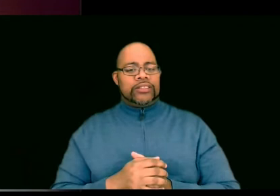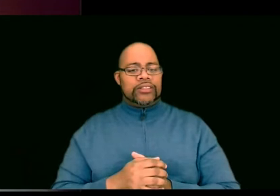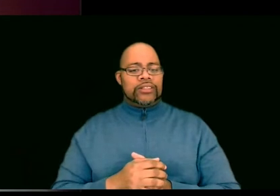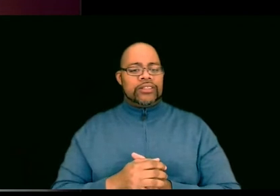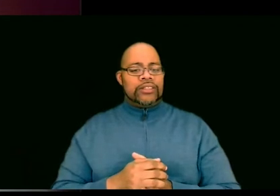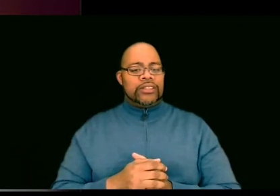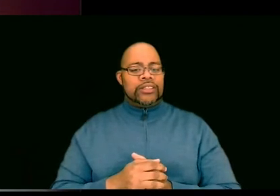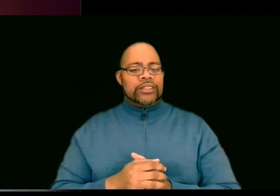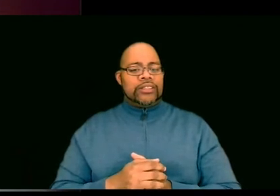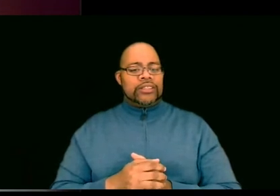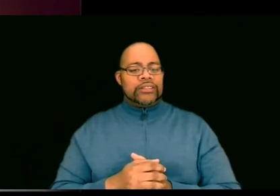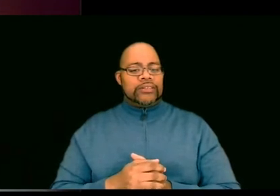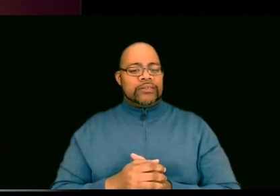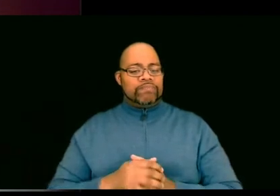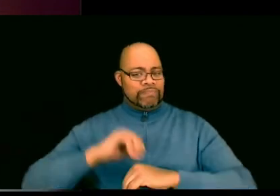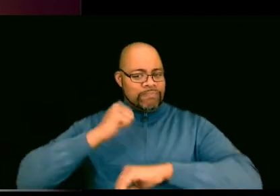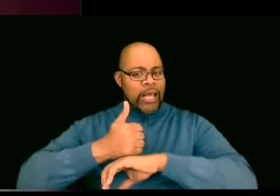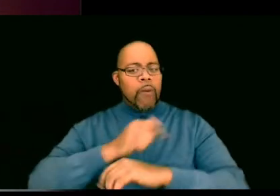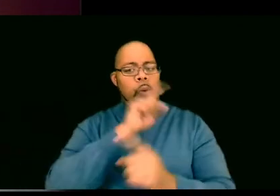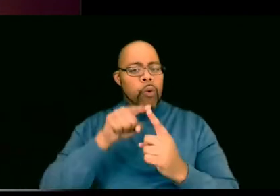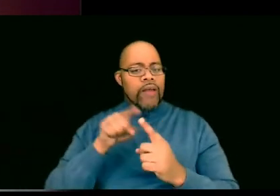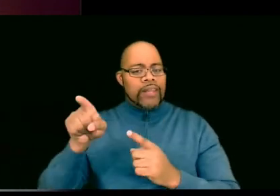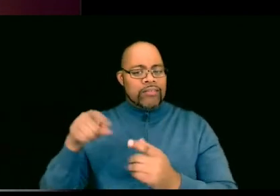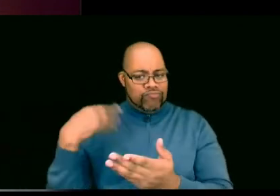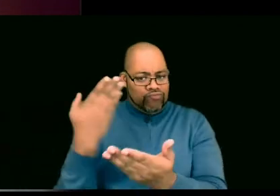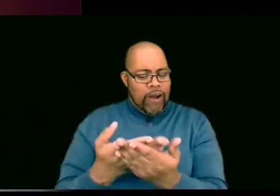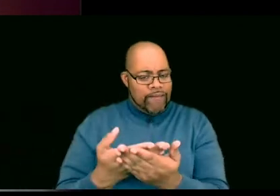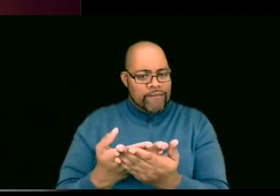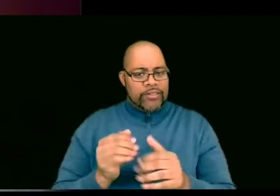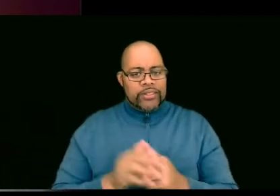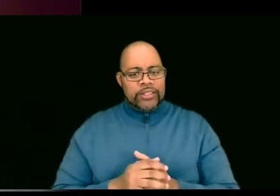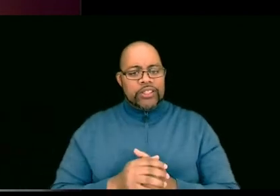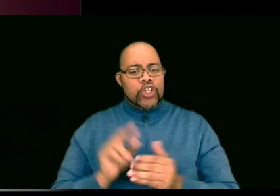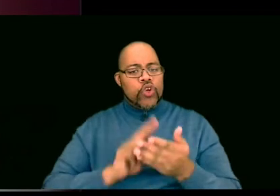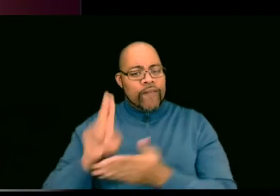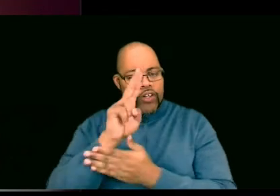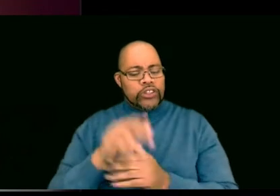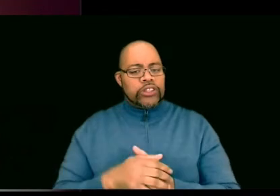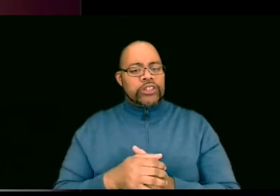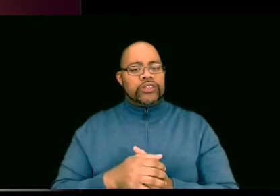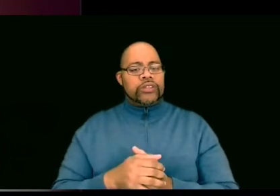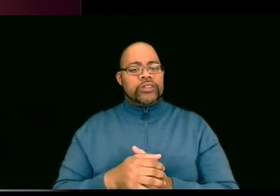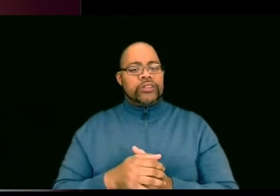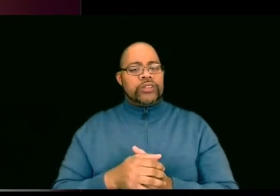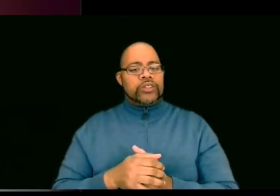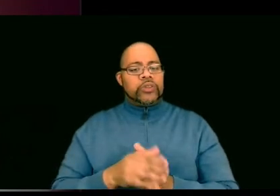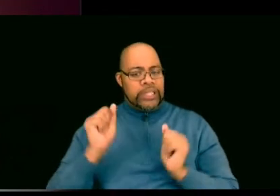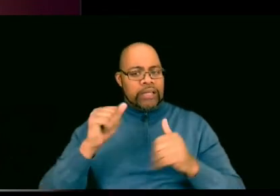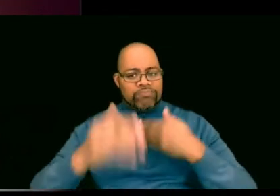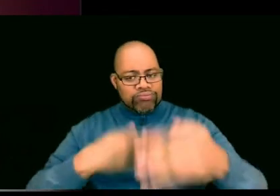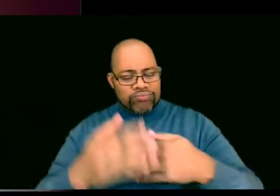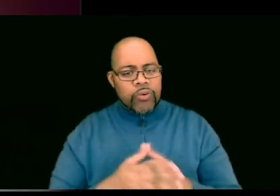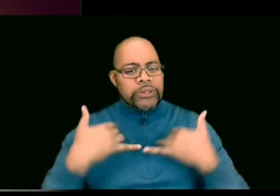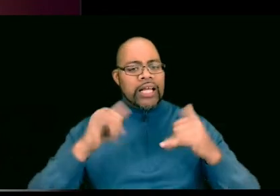sets and whatever at place and in place when they hit the university or to college ground